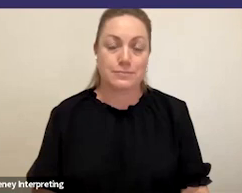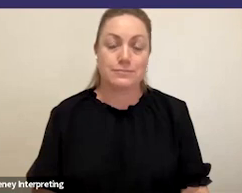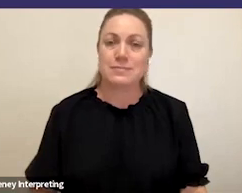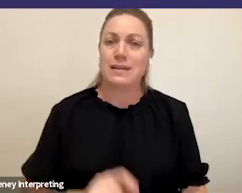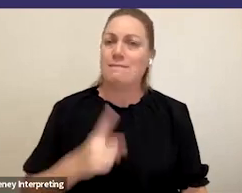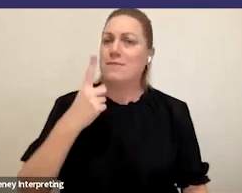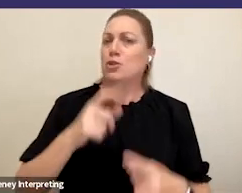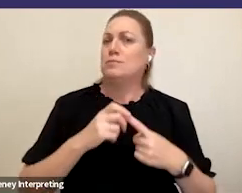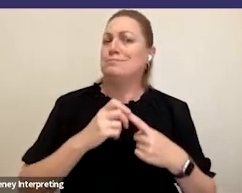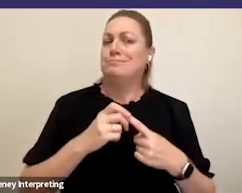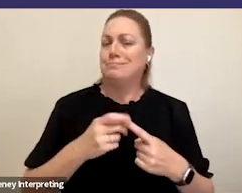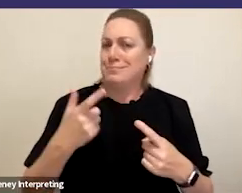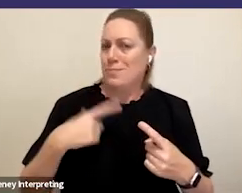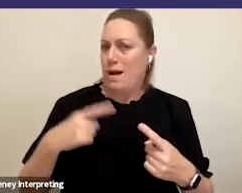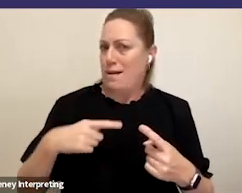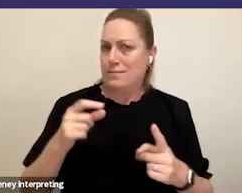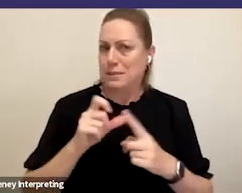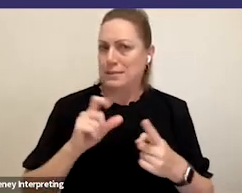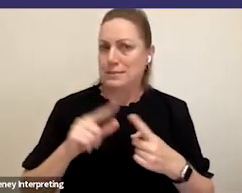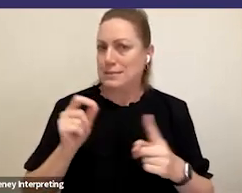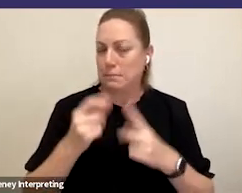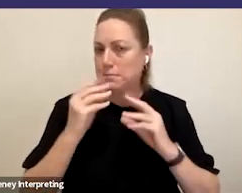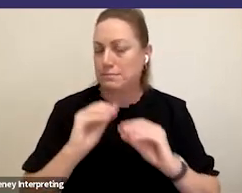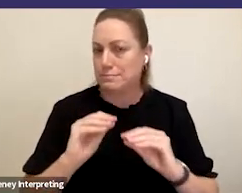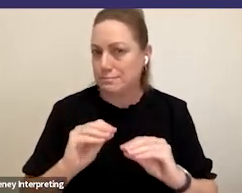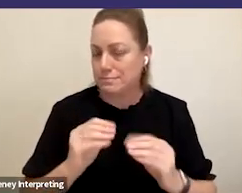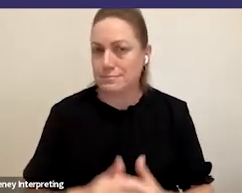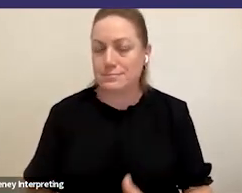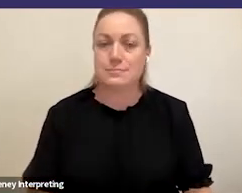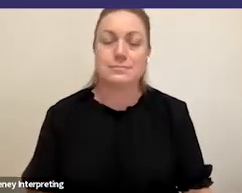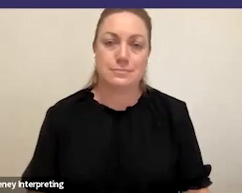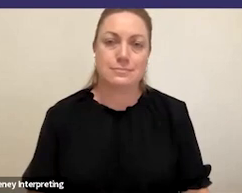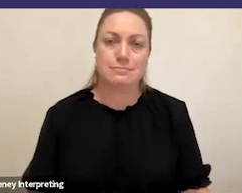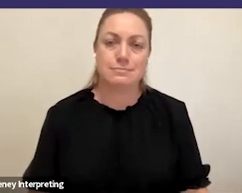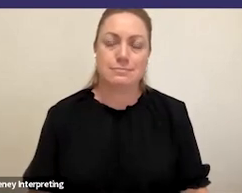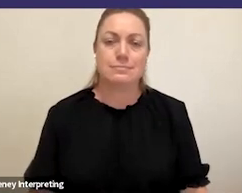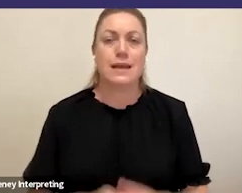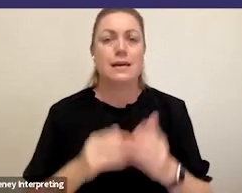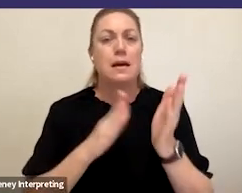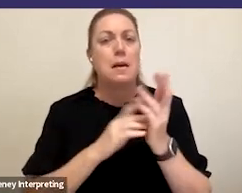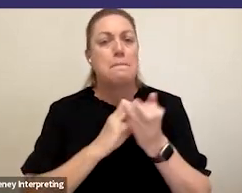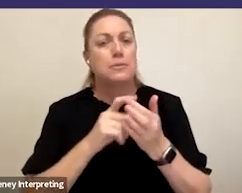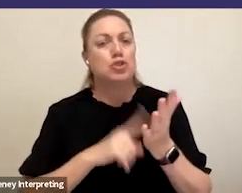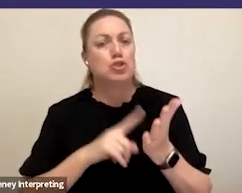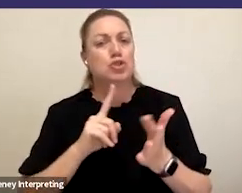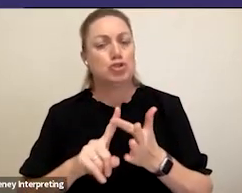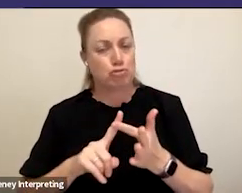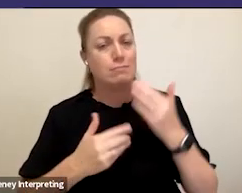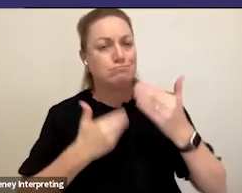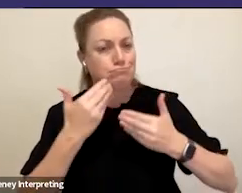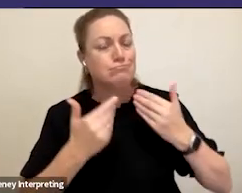question about why we need PSEP education, Michelle set the scene really nicely, but on my next slide, I've